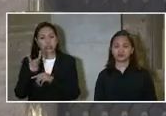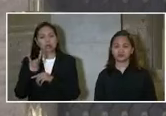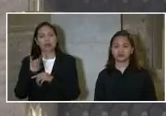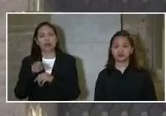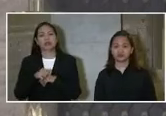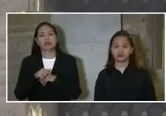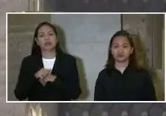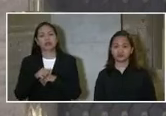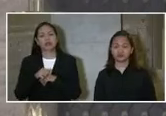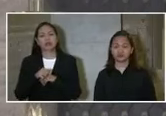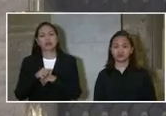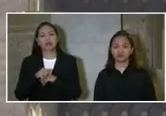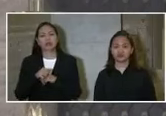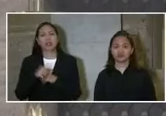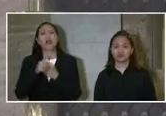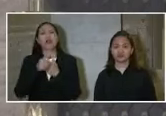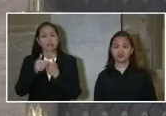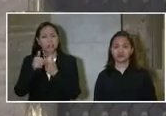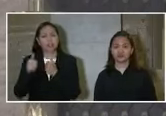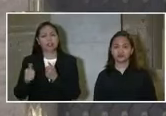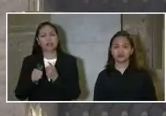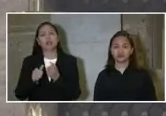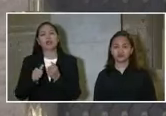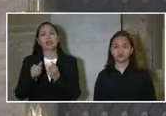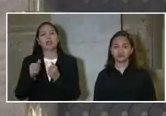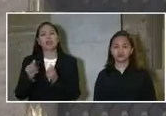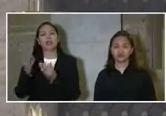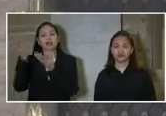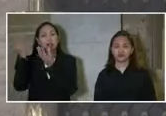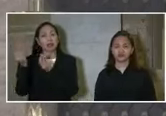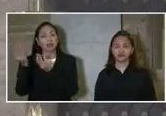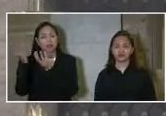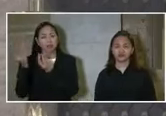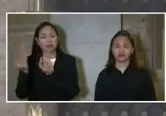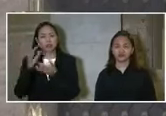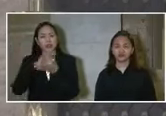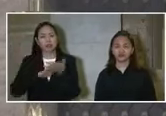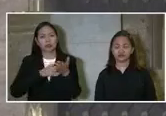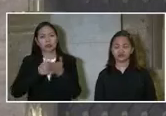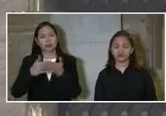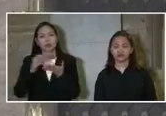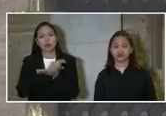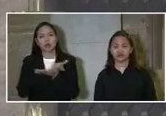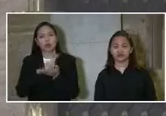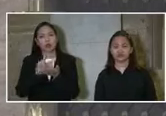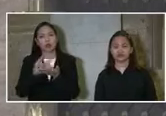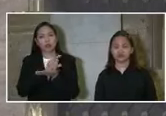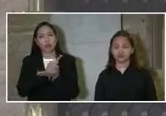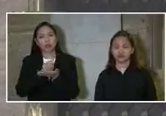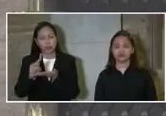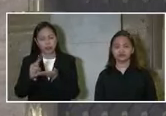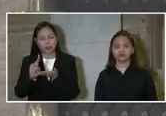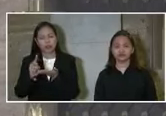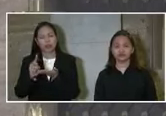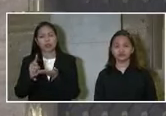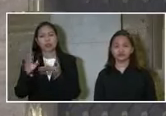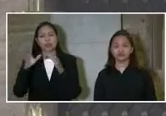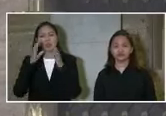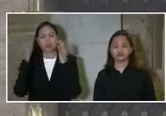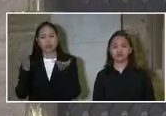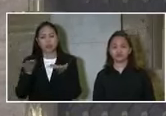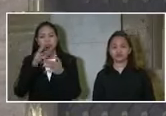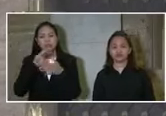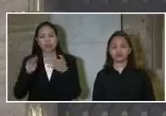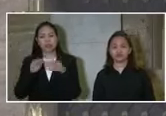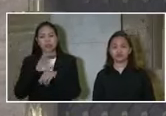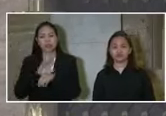you can be updated of our schedules for the Holy Week celebrations here at the Manila Cathedral.